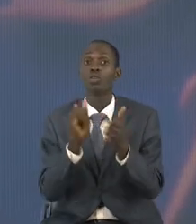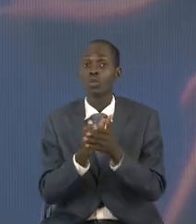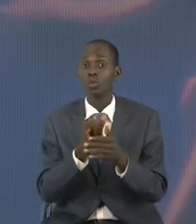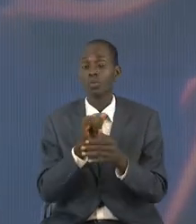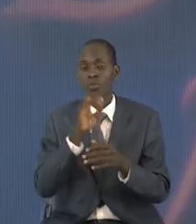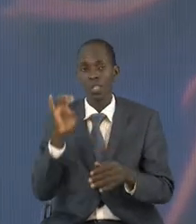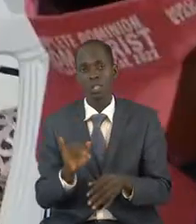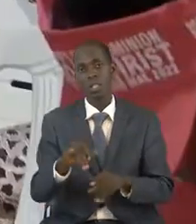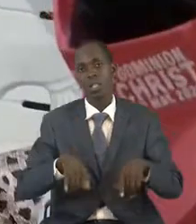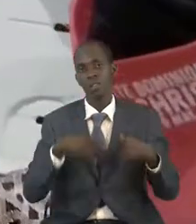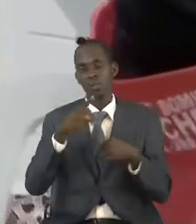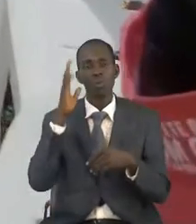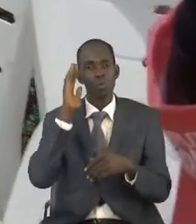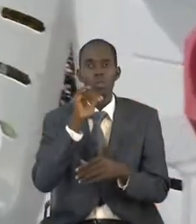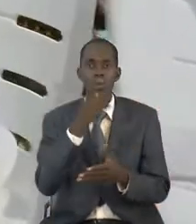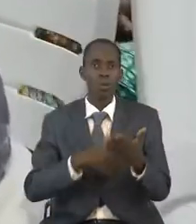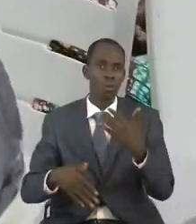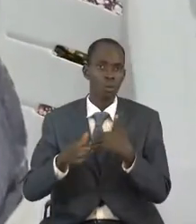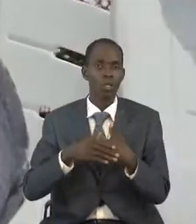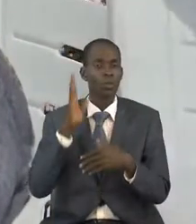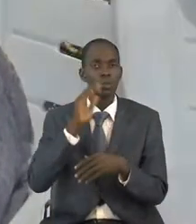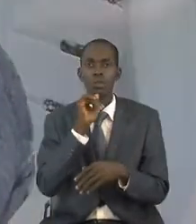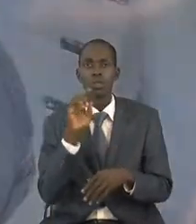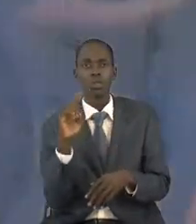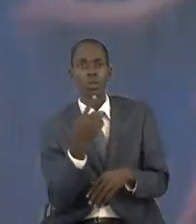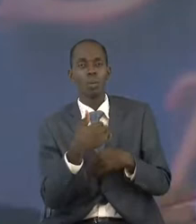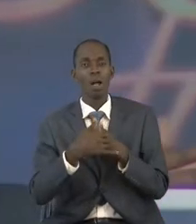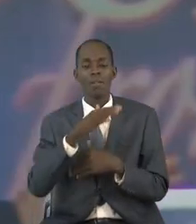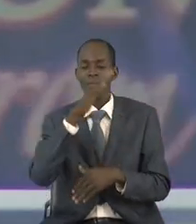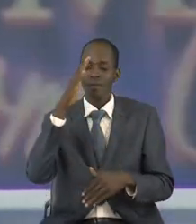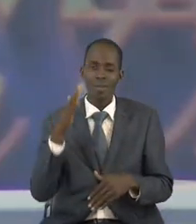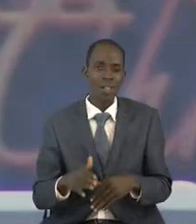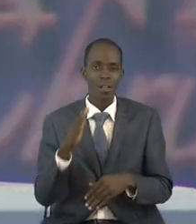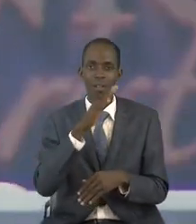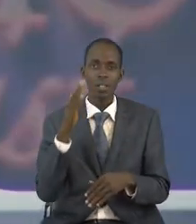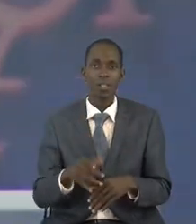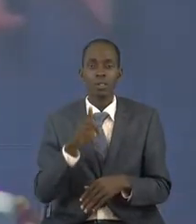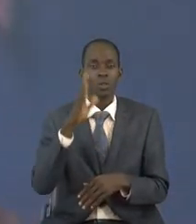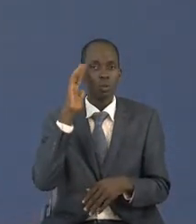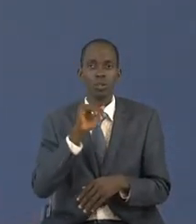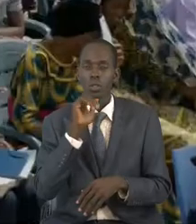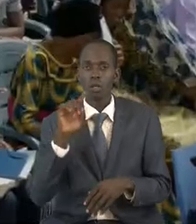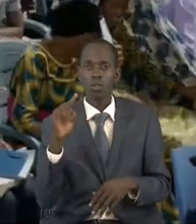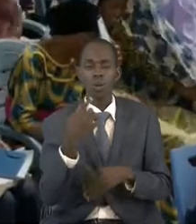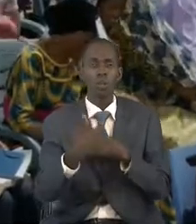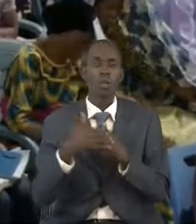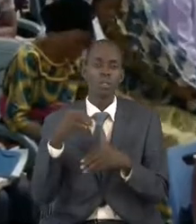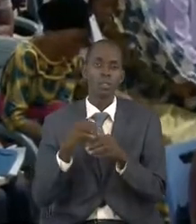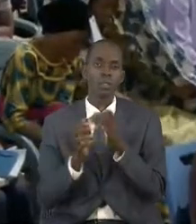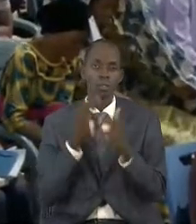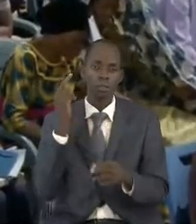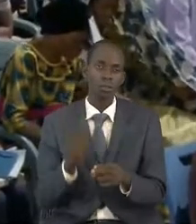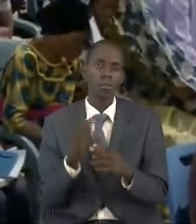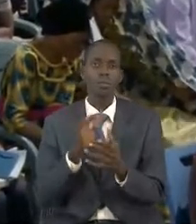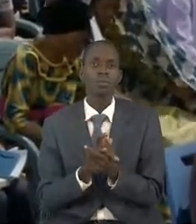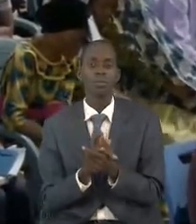back. No, never, never, never. You will not turn back in Jesus' name. The